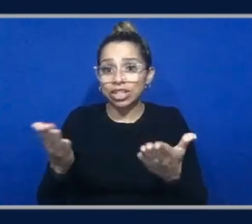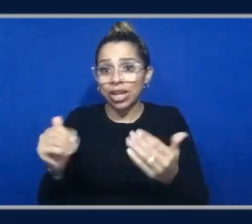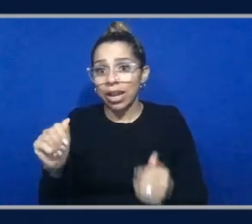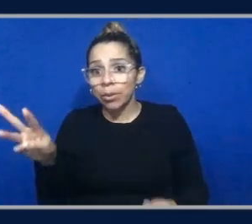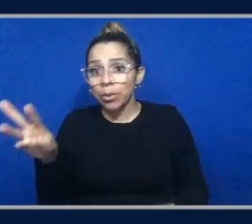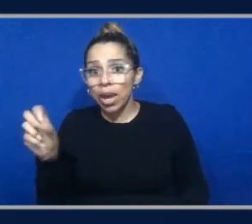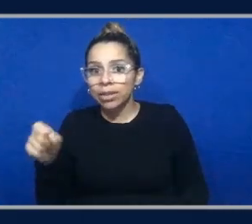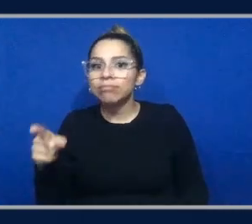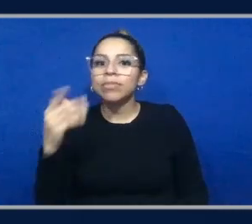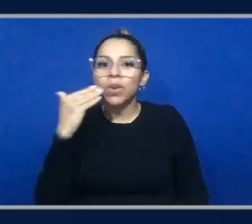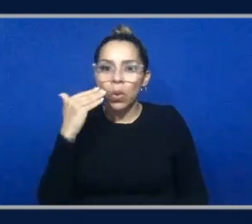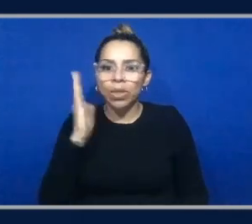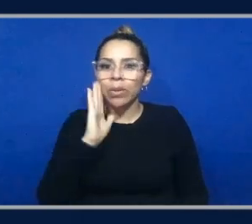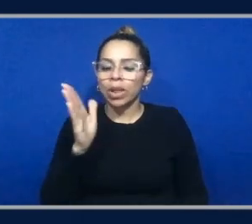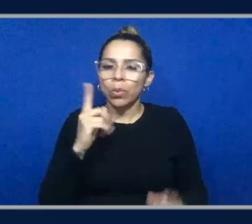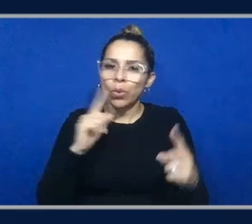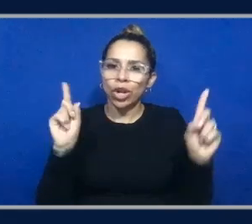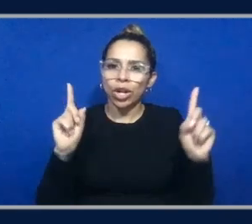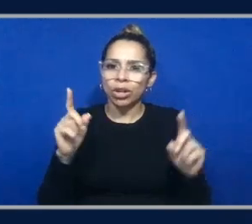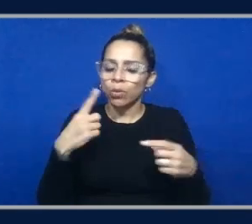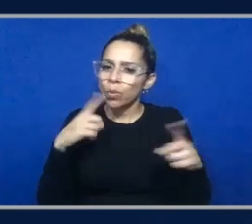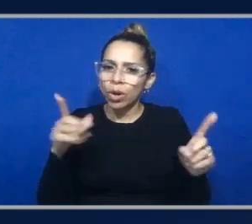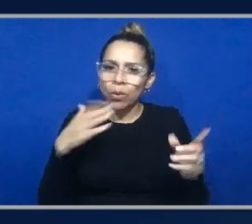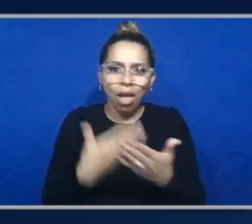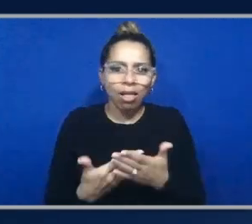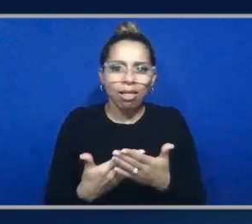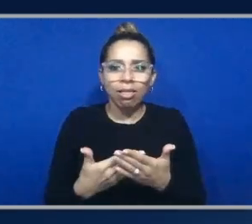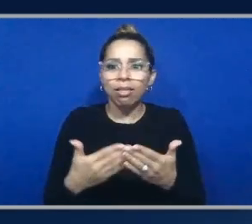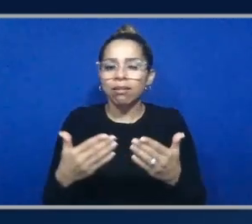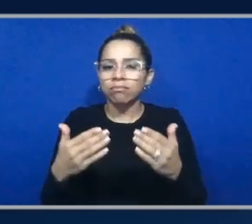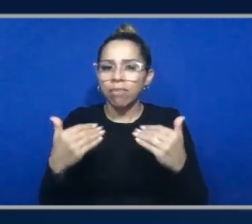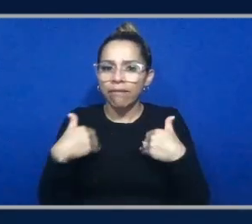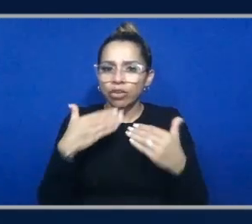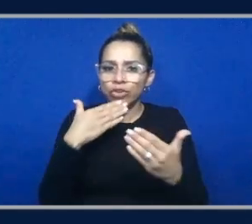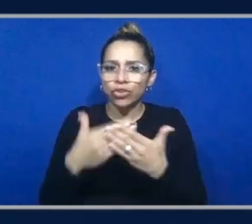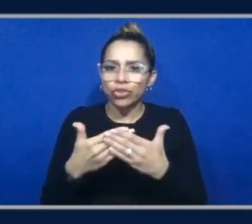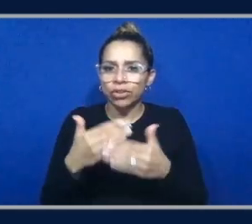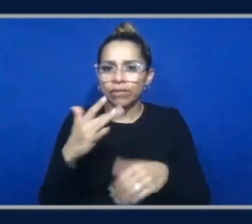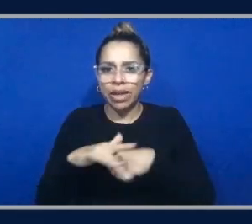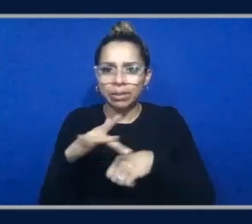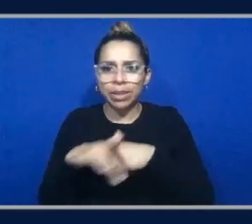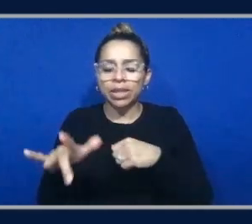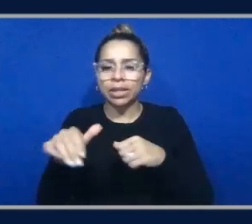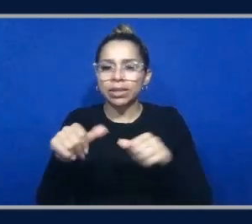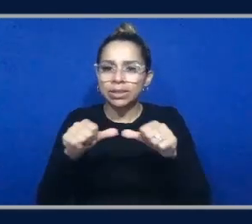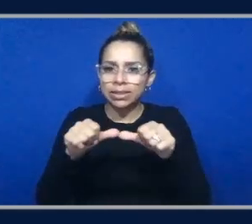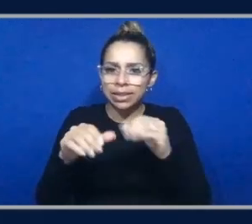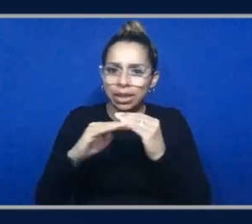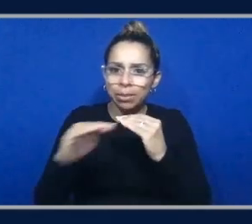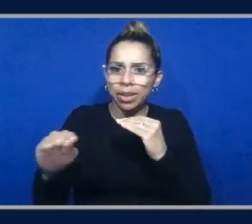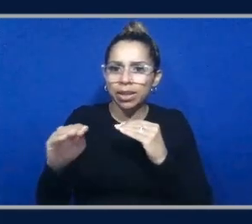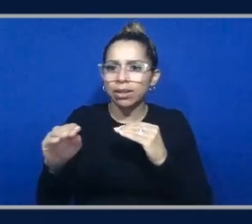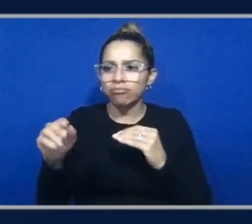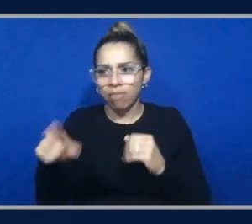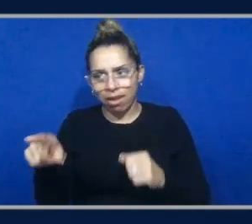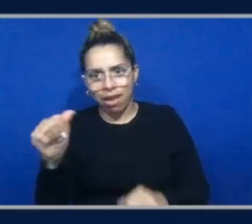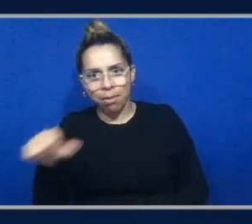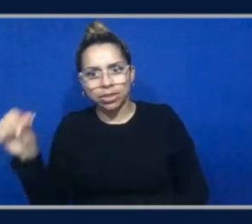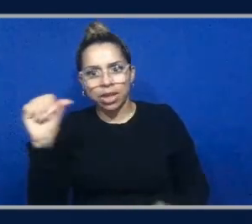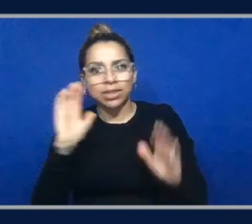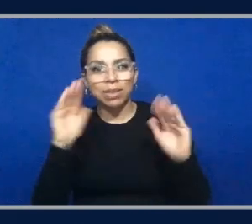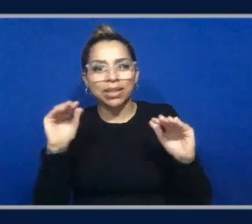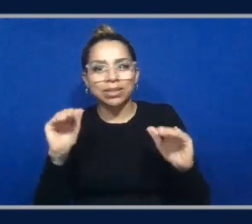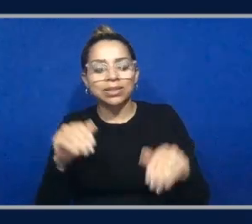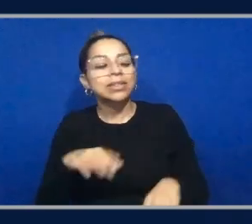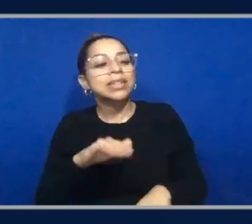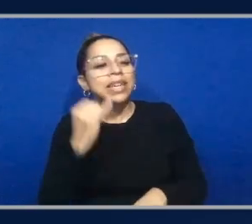well. They're at the, the level of availability and sustainability that Amazon expects them. So Yeah. Quick, if you're in the chat, tell us what is the